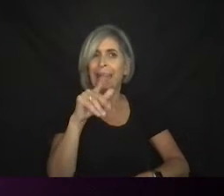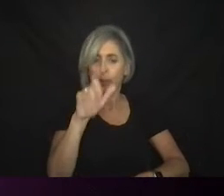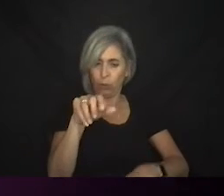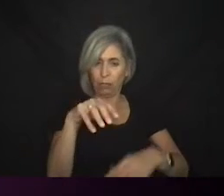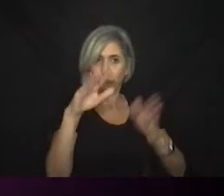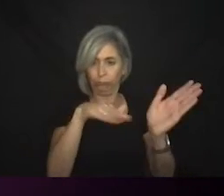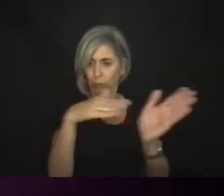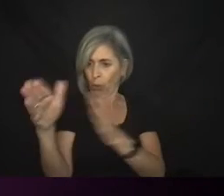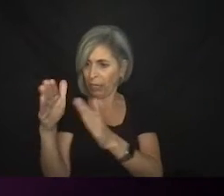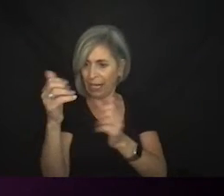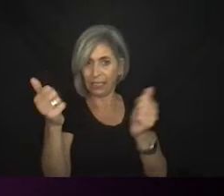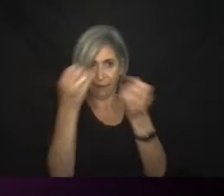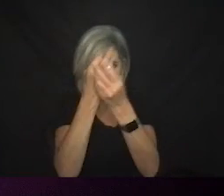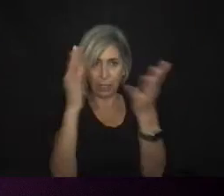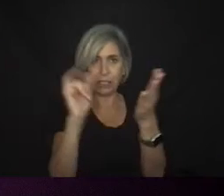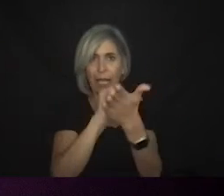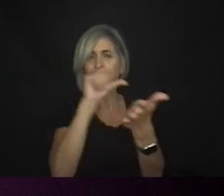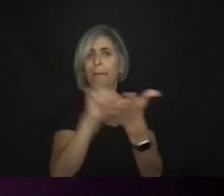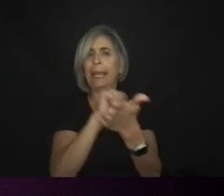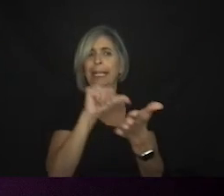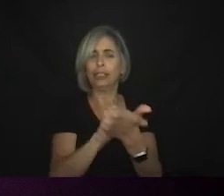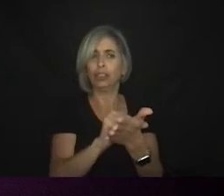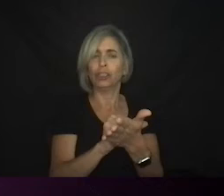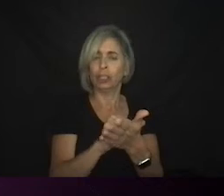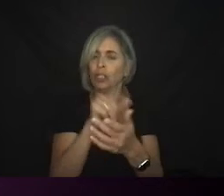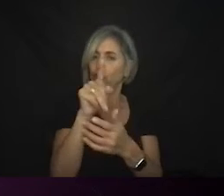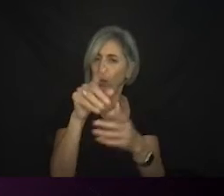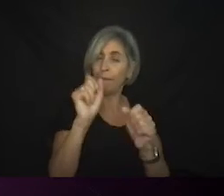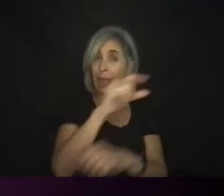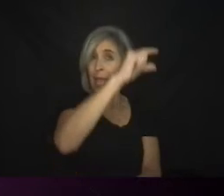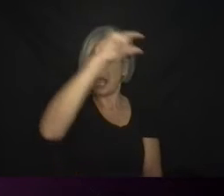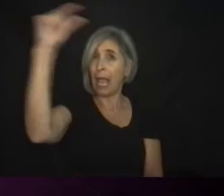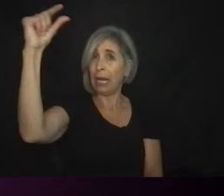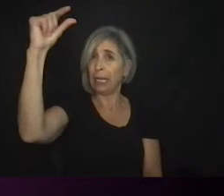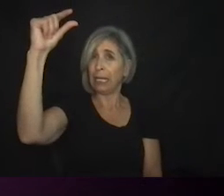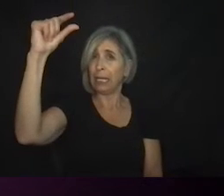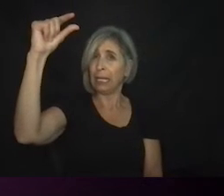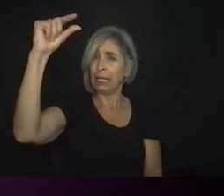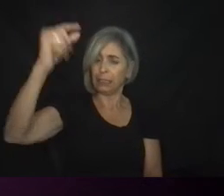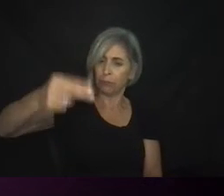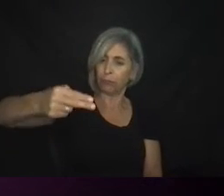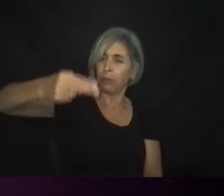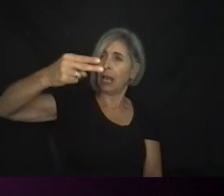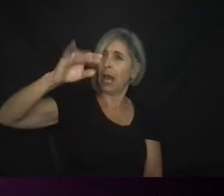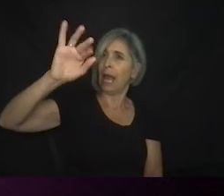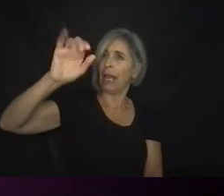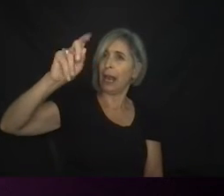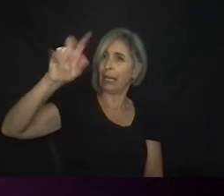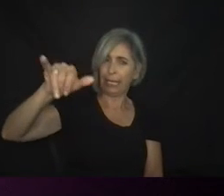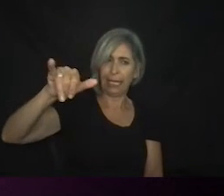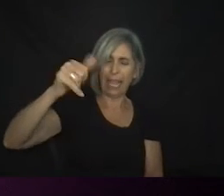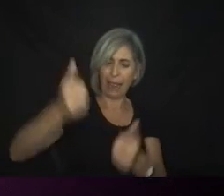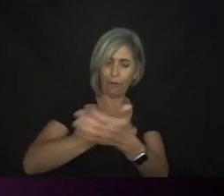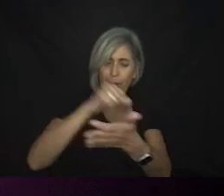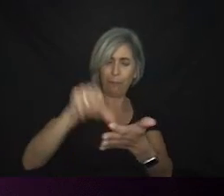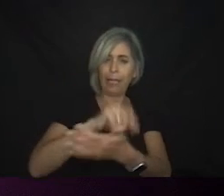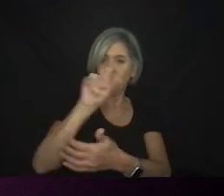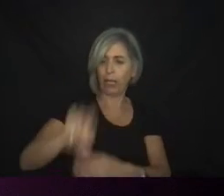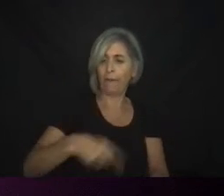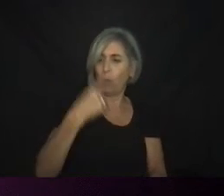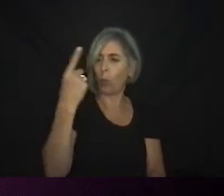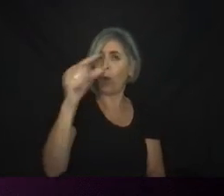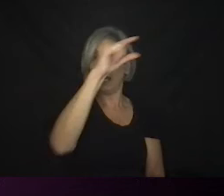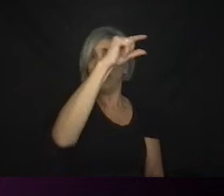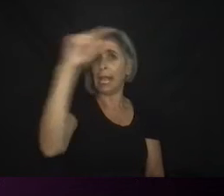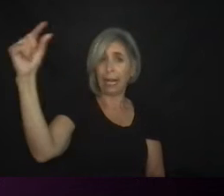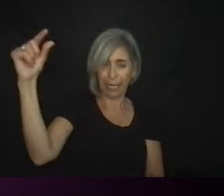organize information on a page. So you want to make sure that heading levels are hierarchical. Every page should have at least one heading